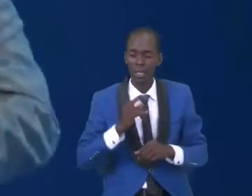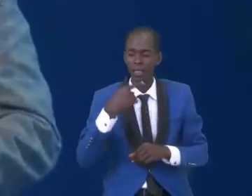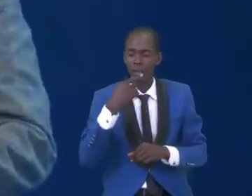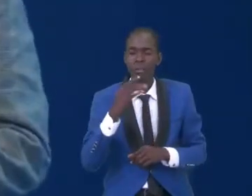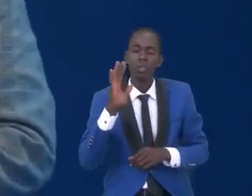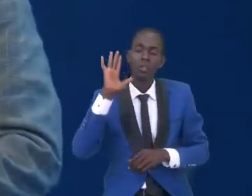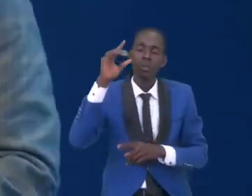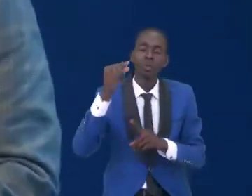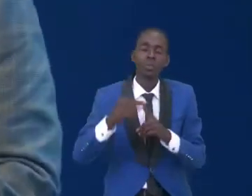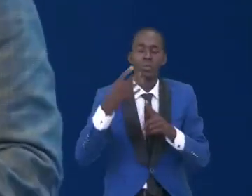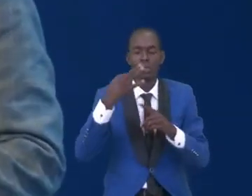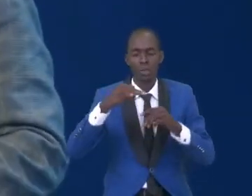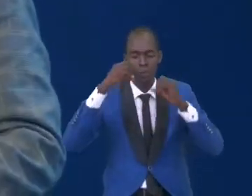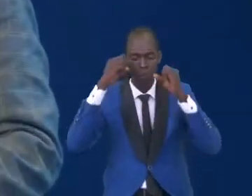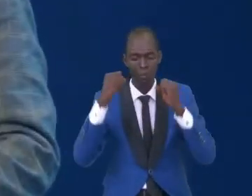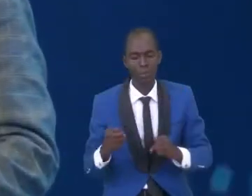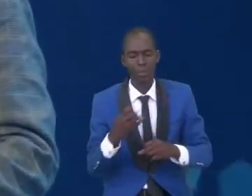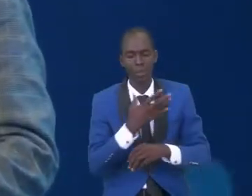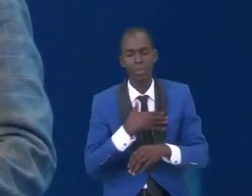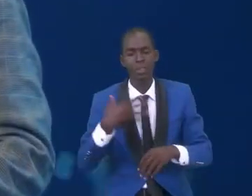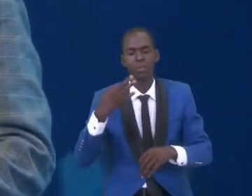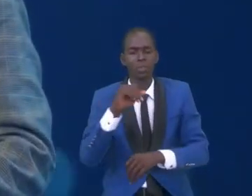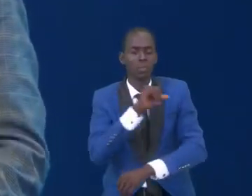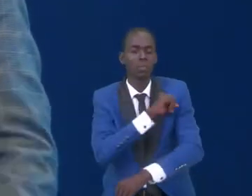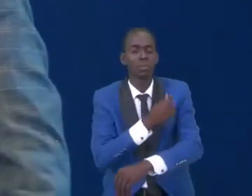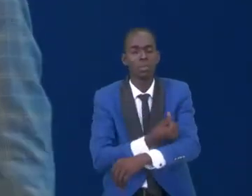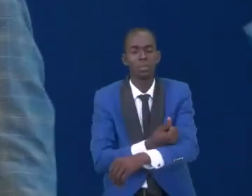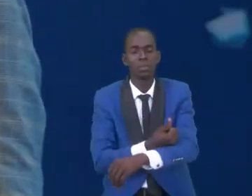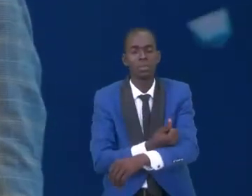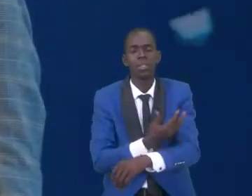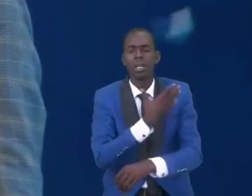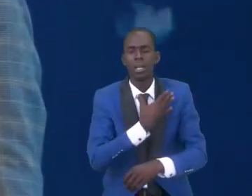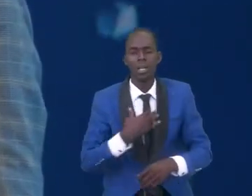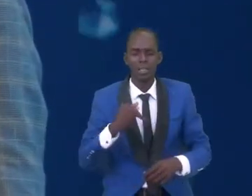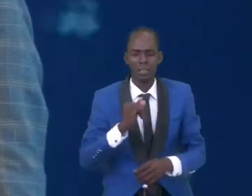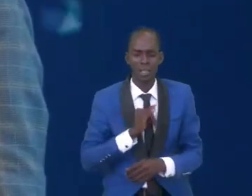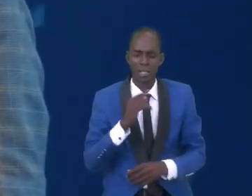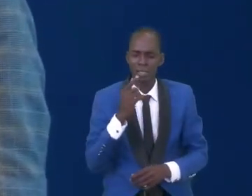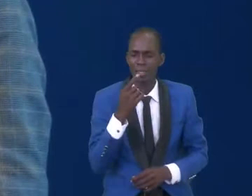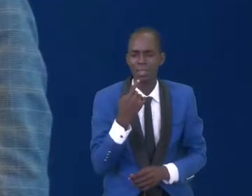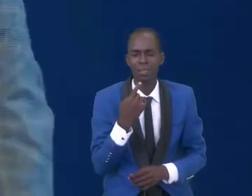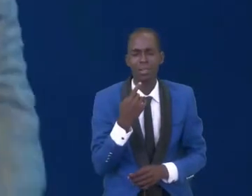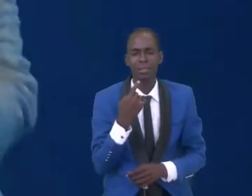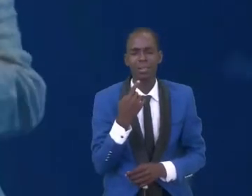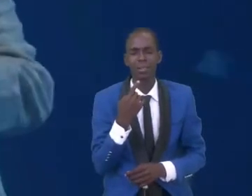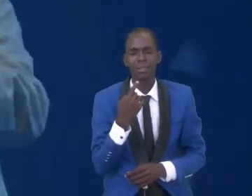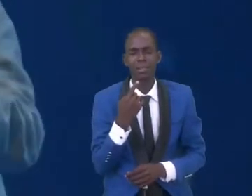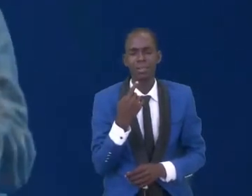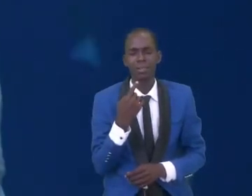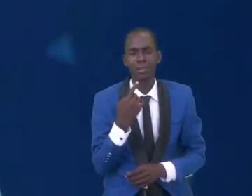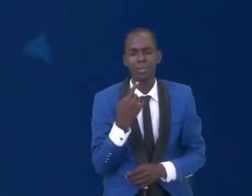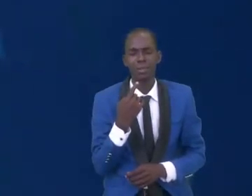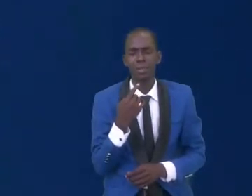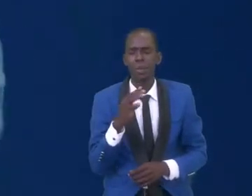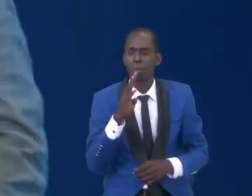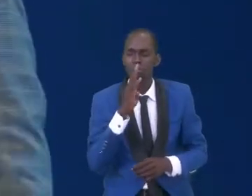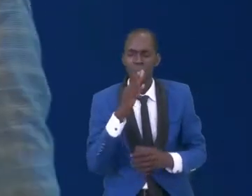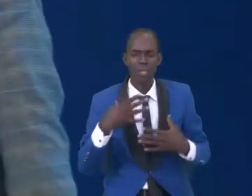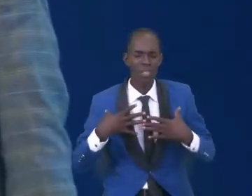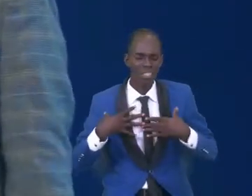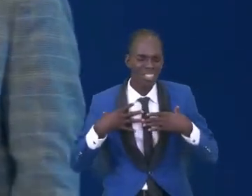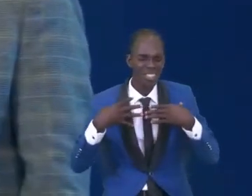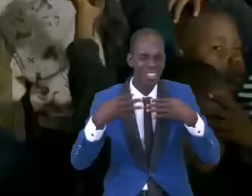power and authority. And I say, be healed